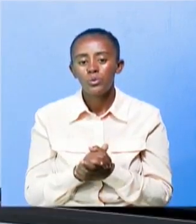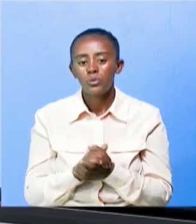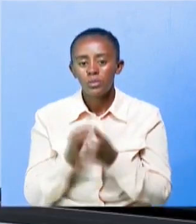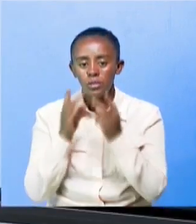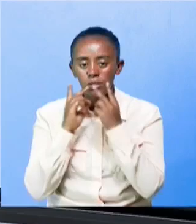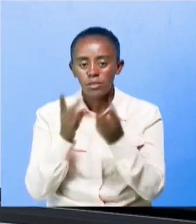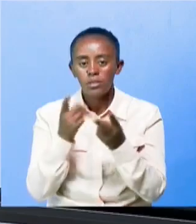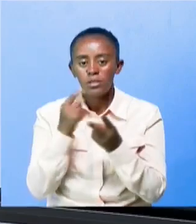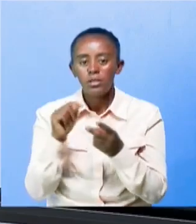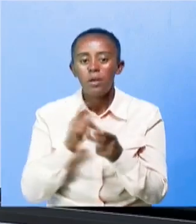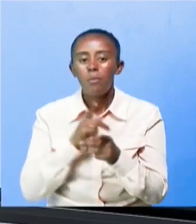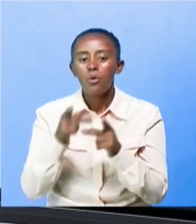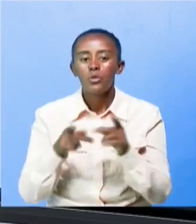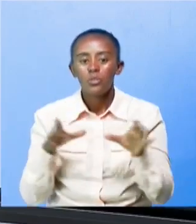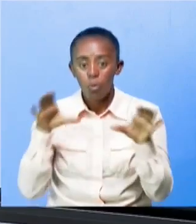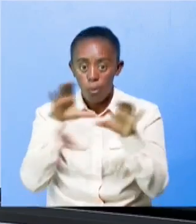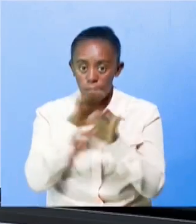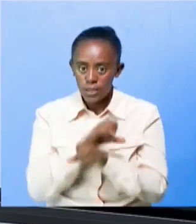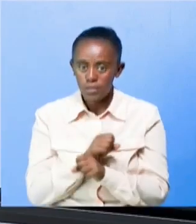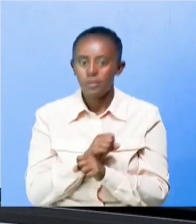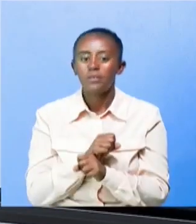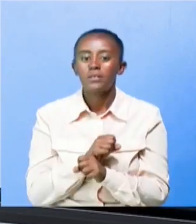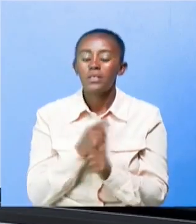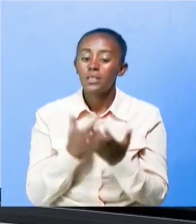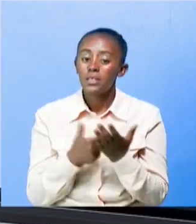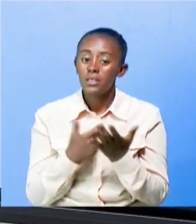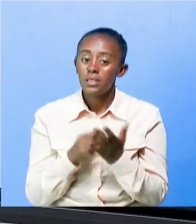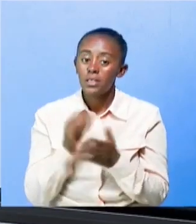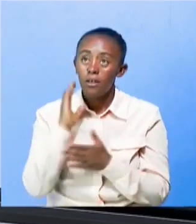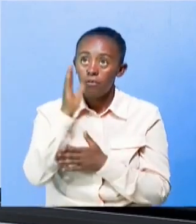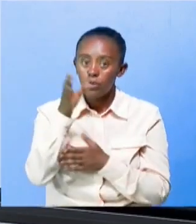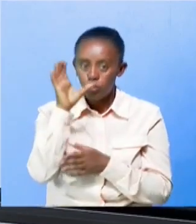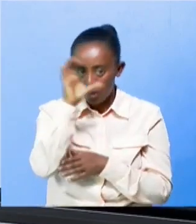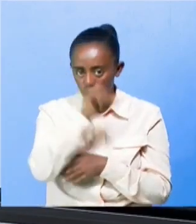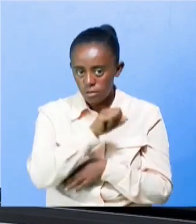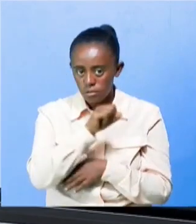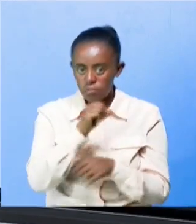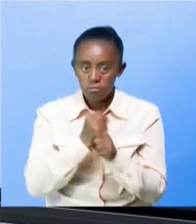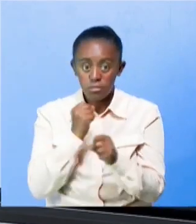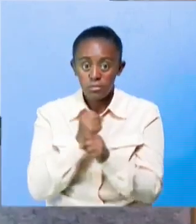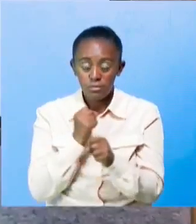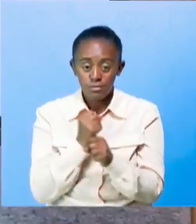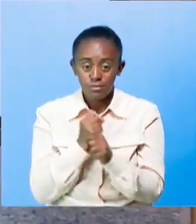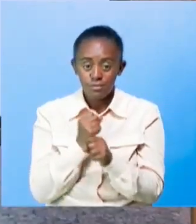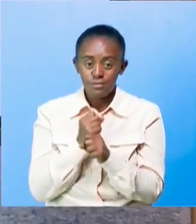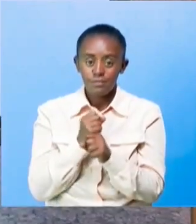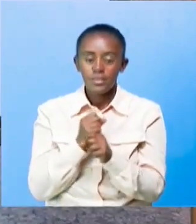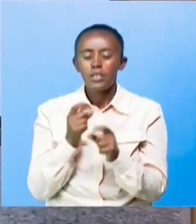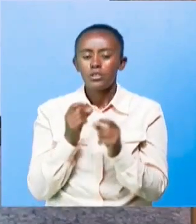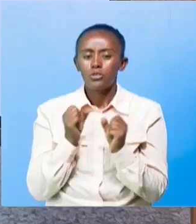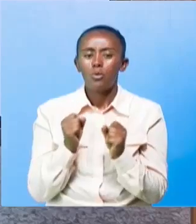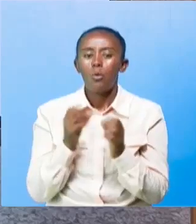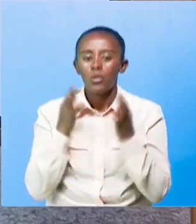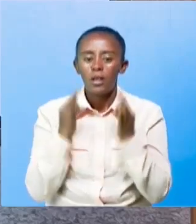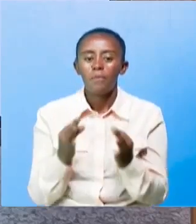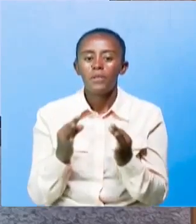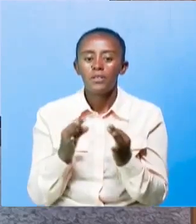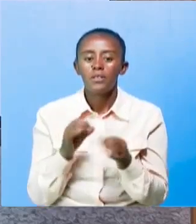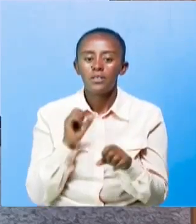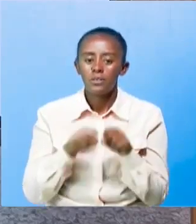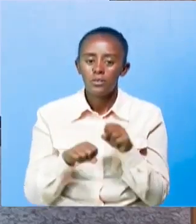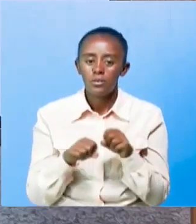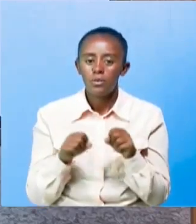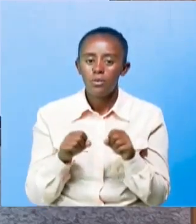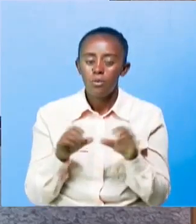see the project completed. This is future action with strong determination. So these